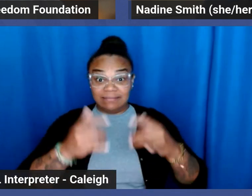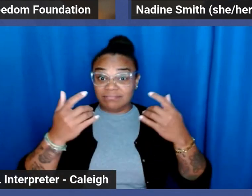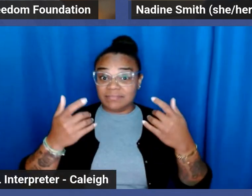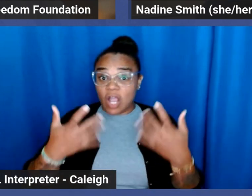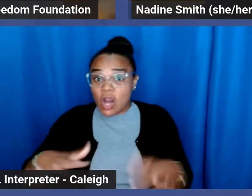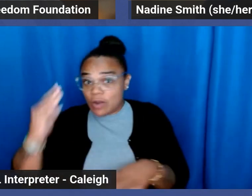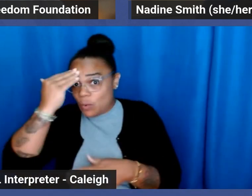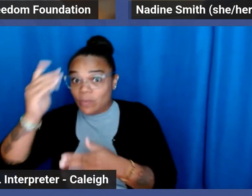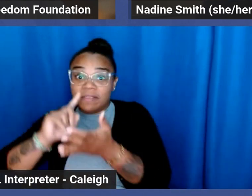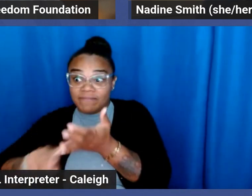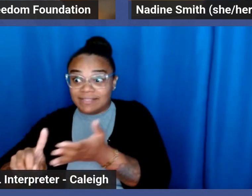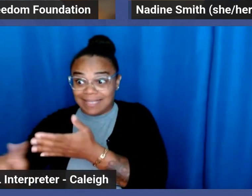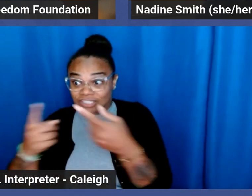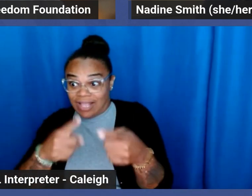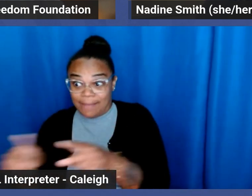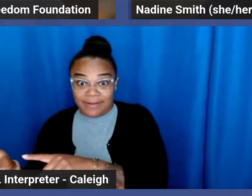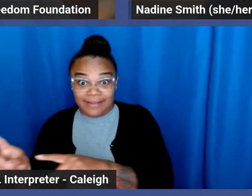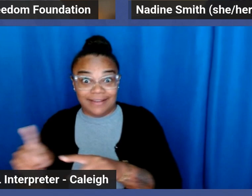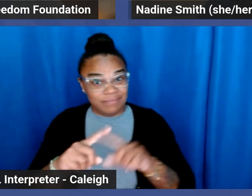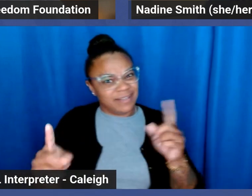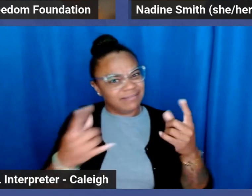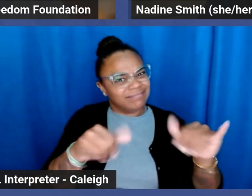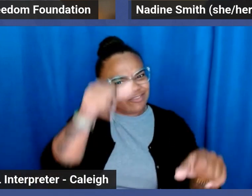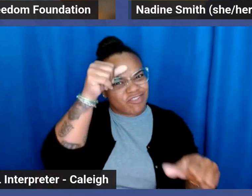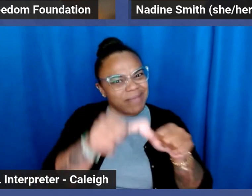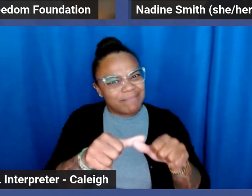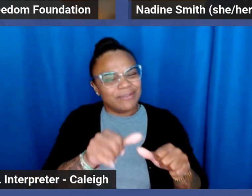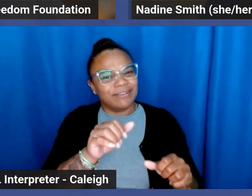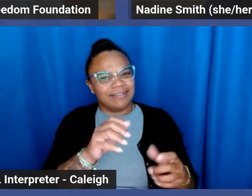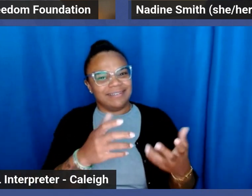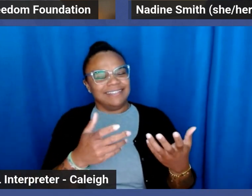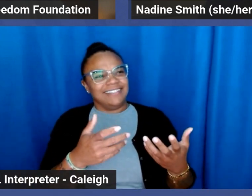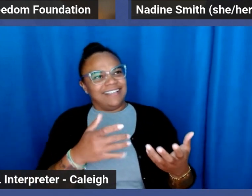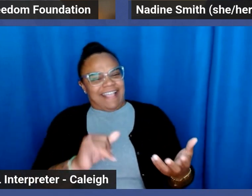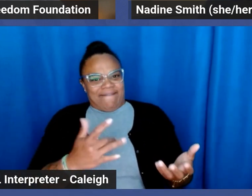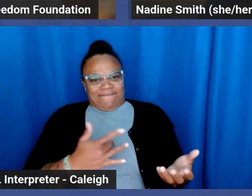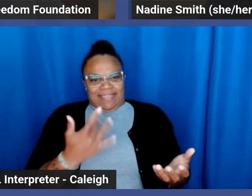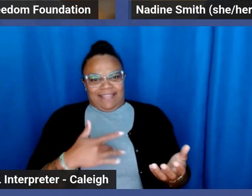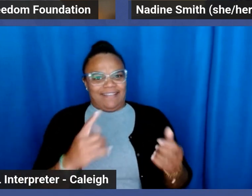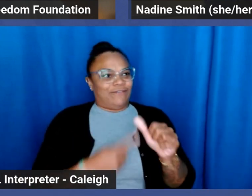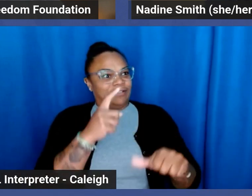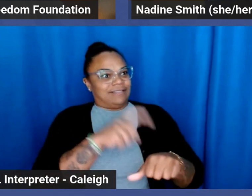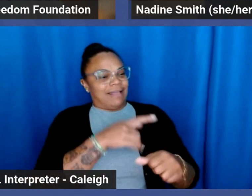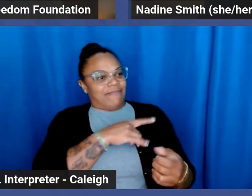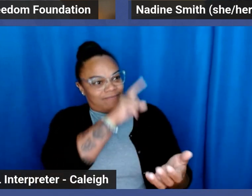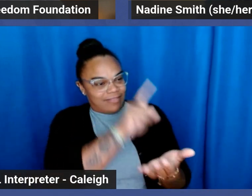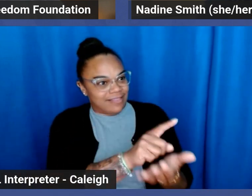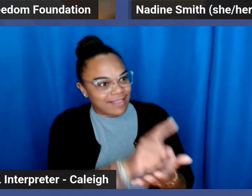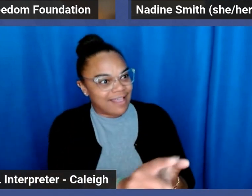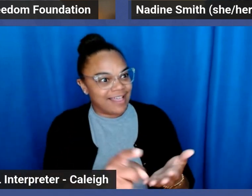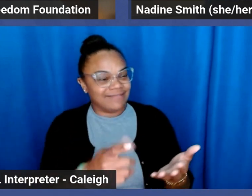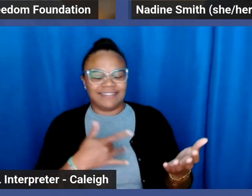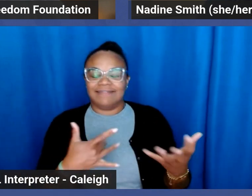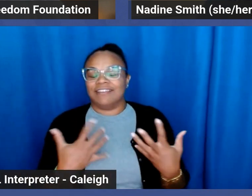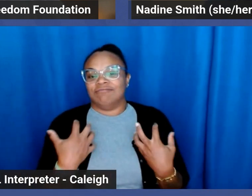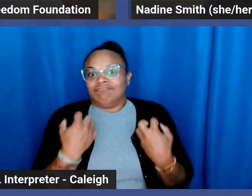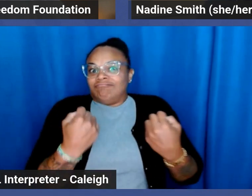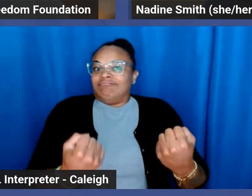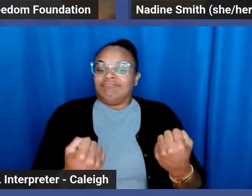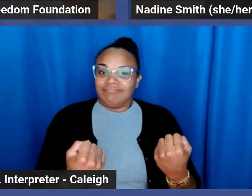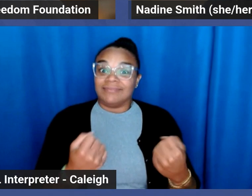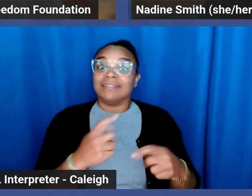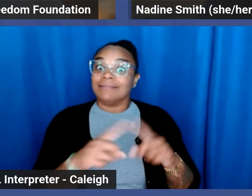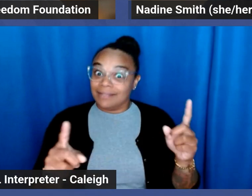can remember how invincible you felt the first time you fell in love, and they got snagged by this